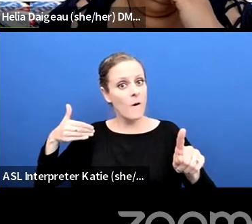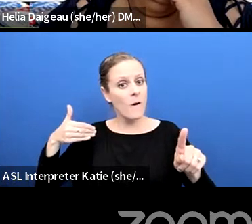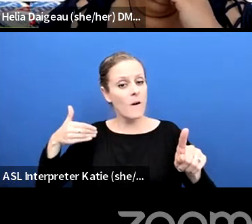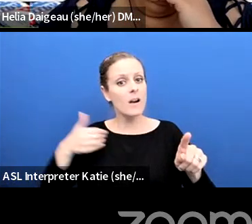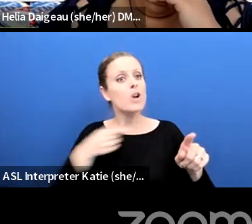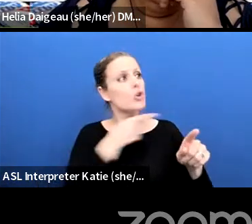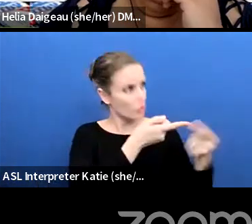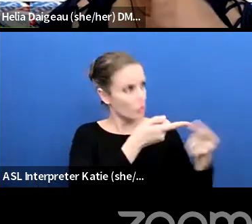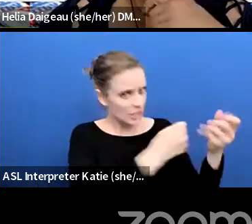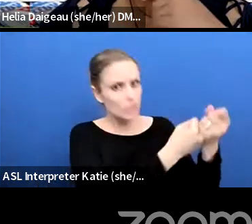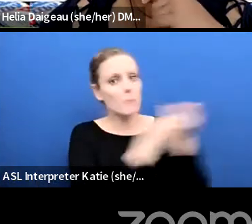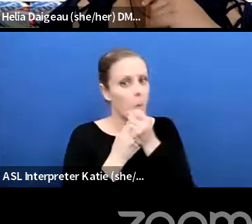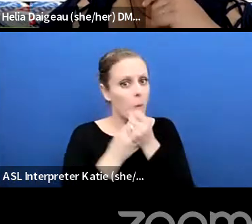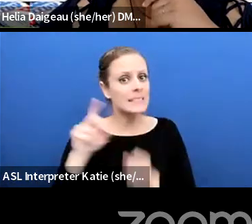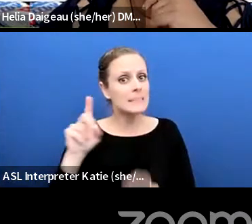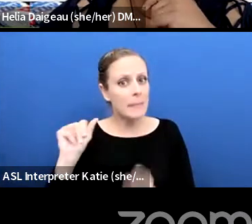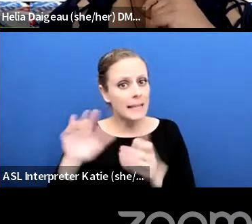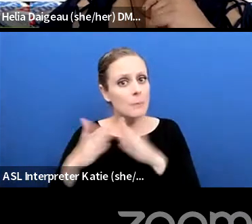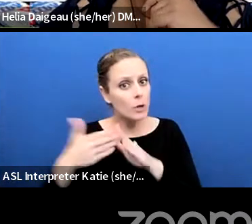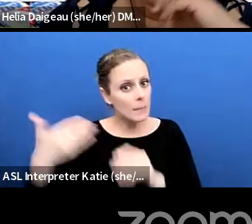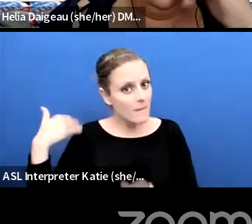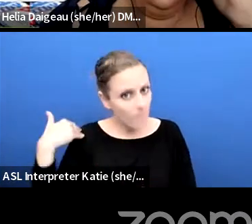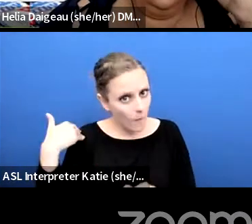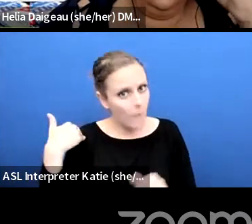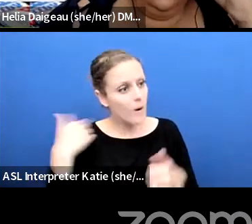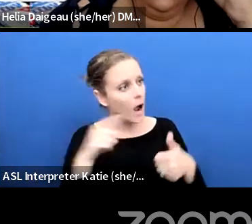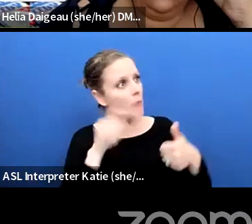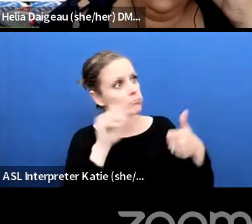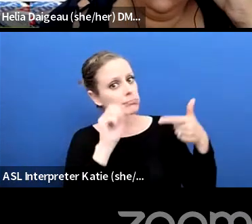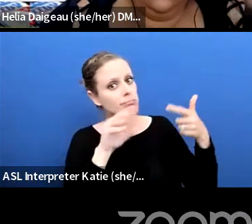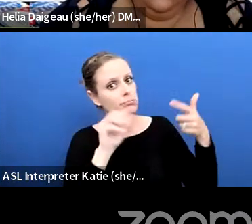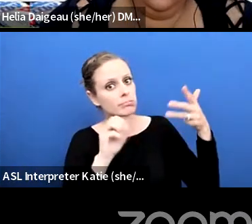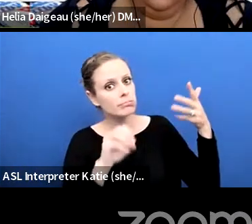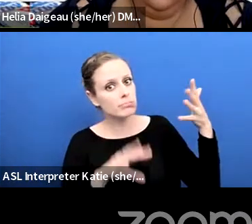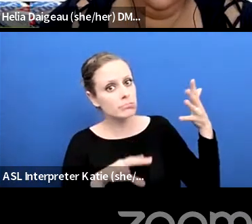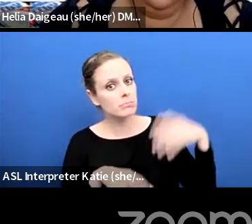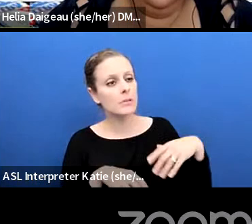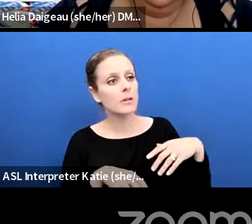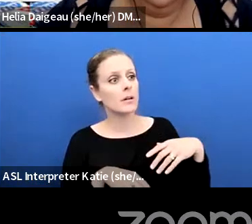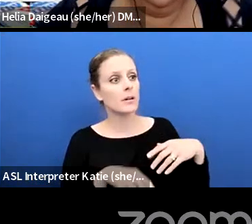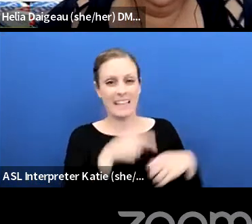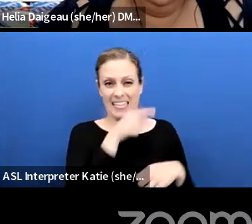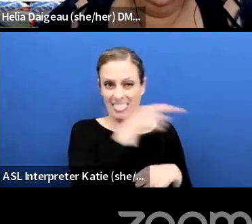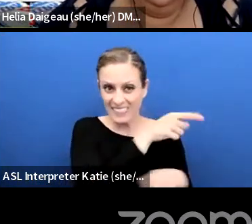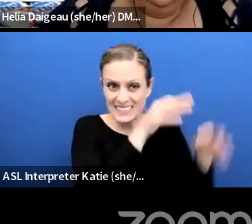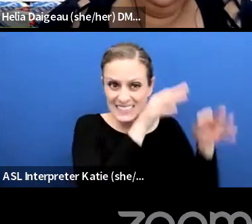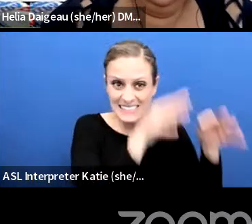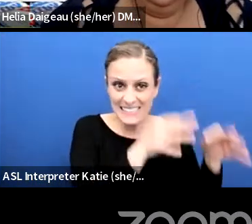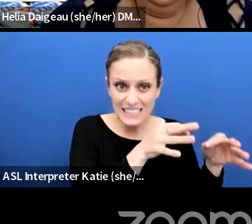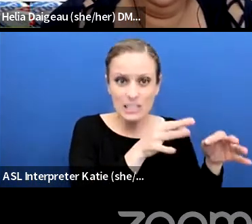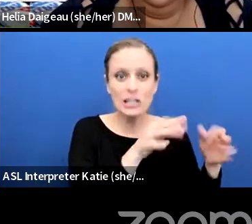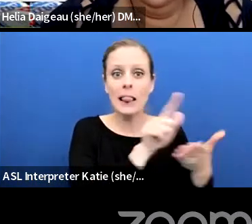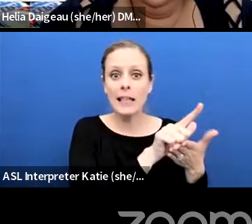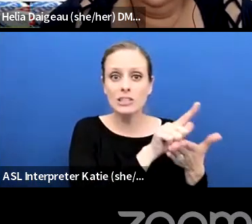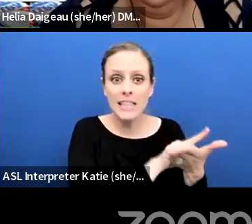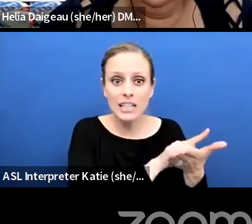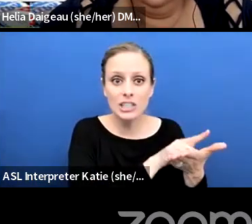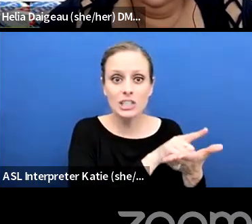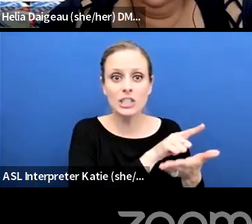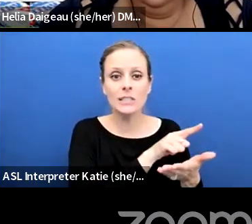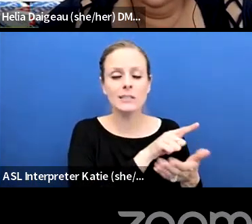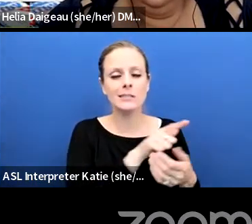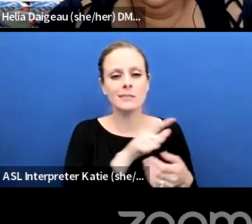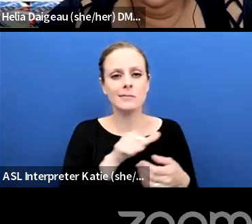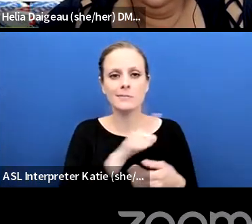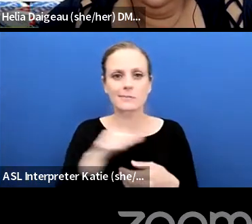the disability community and how harmful the legislation she was on